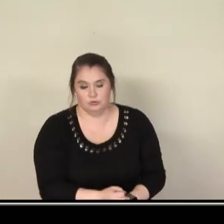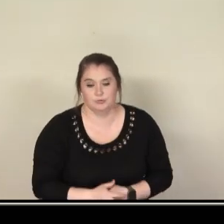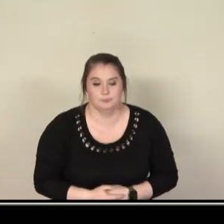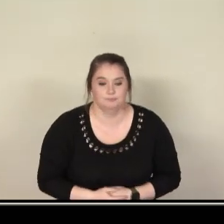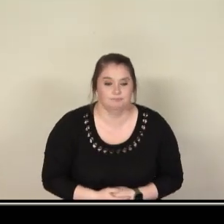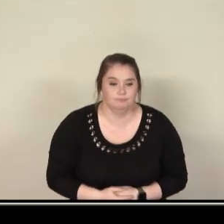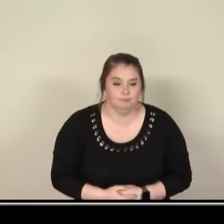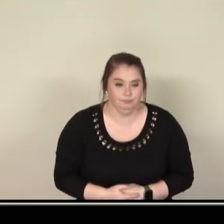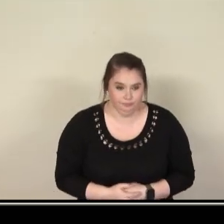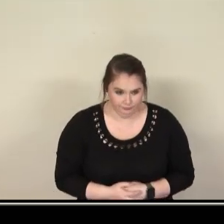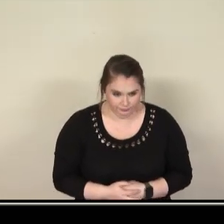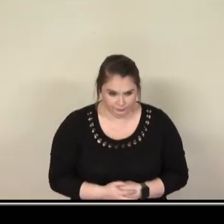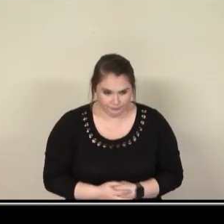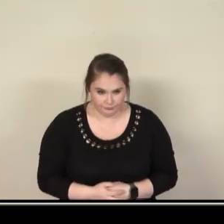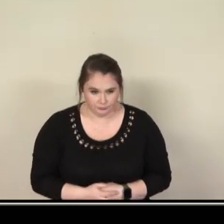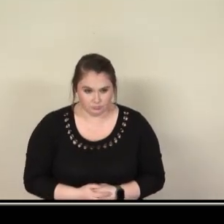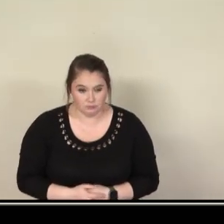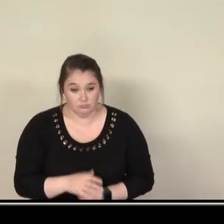Yes, Mr. Davis.